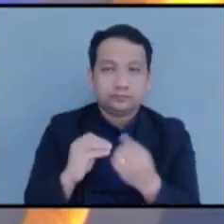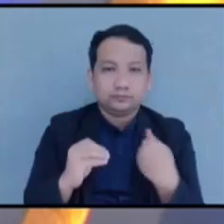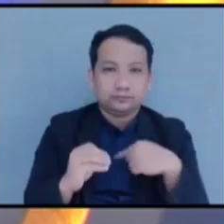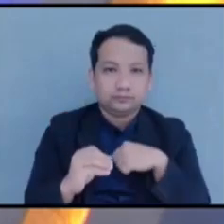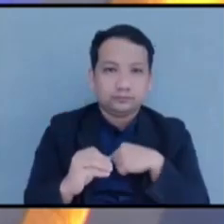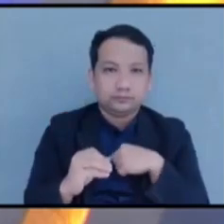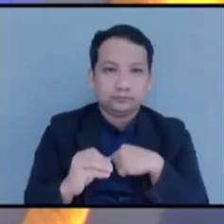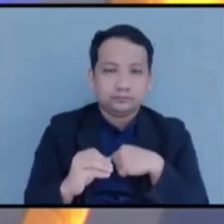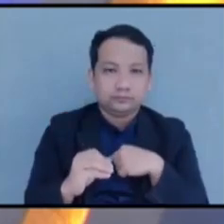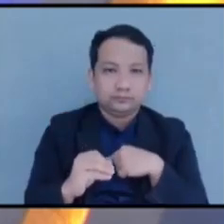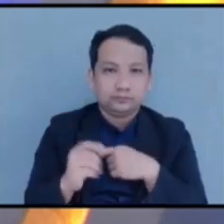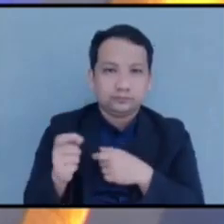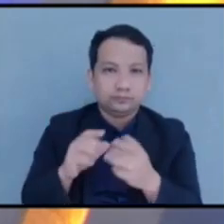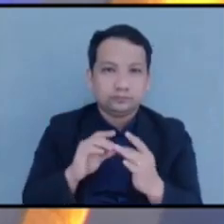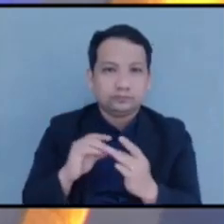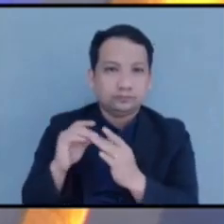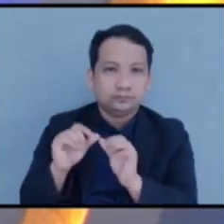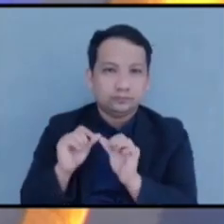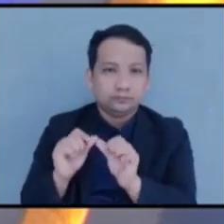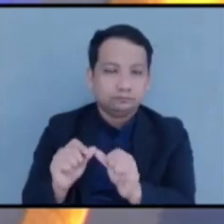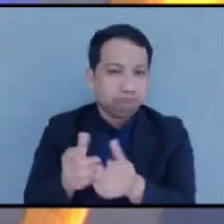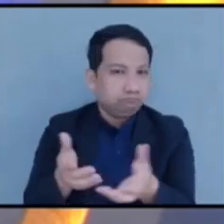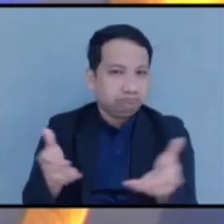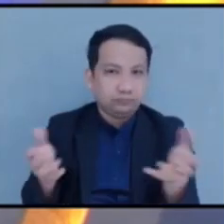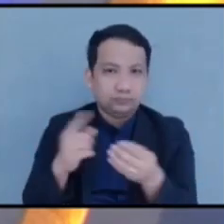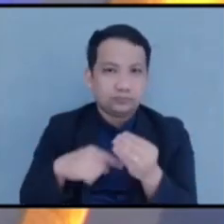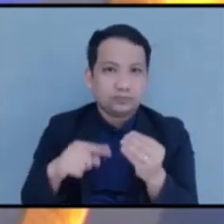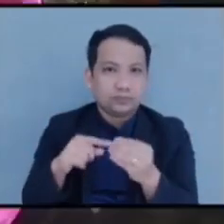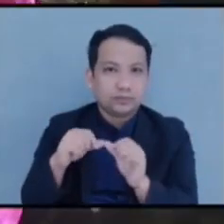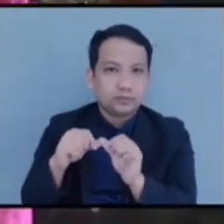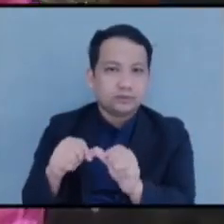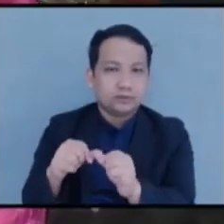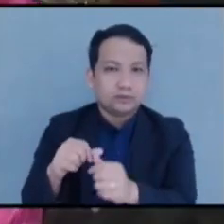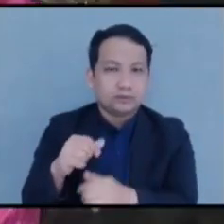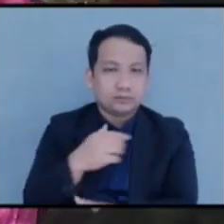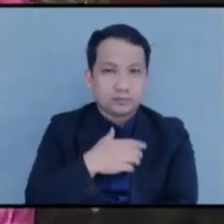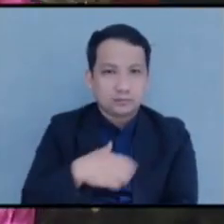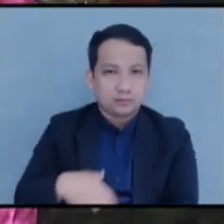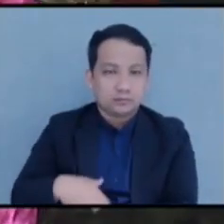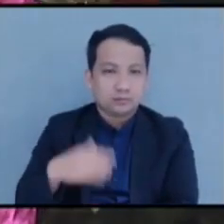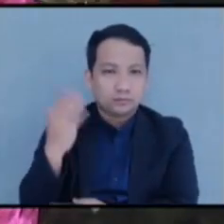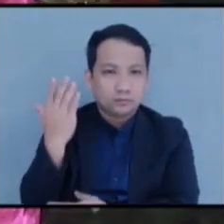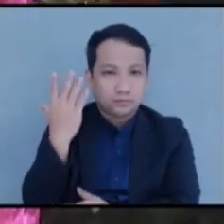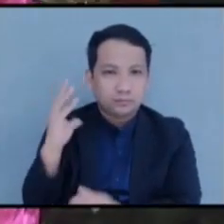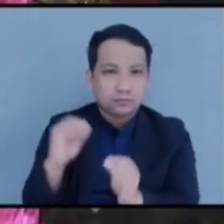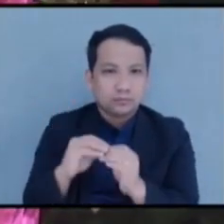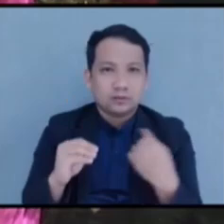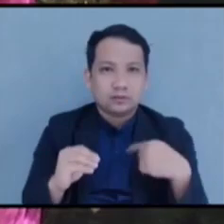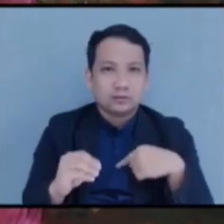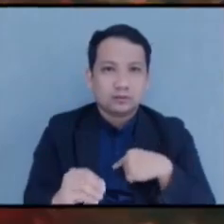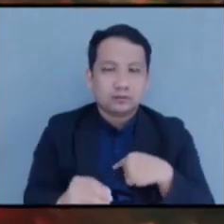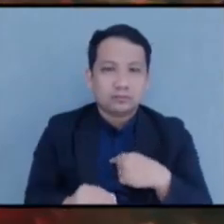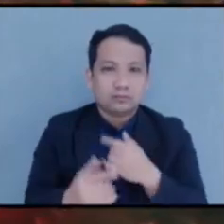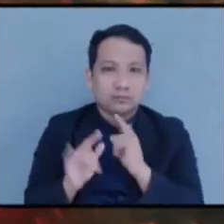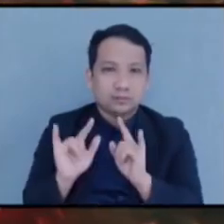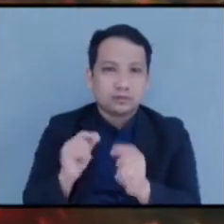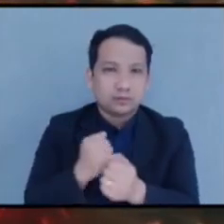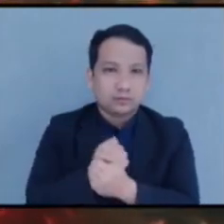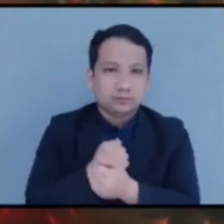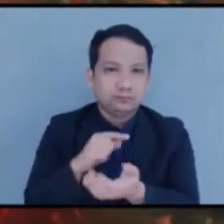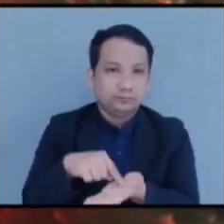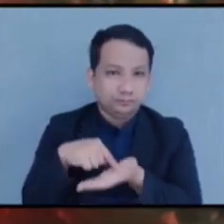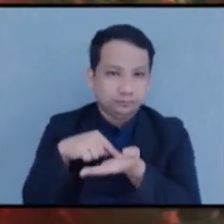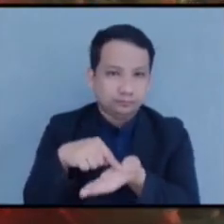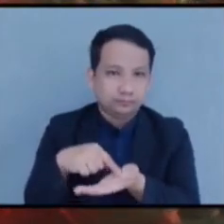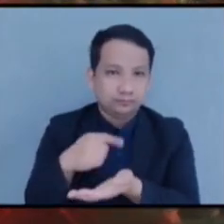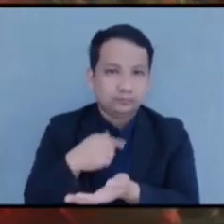want to continue modeling or you want to pursue pageantry? For me, I love modeling. So I am going